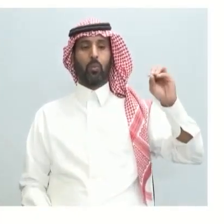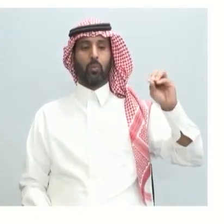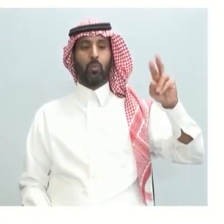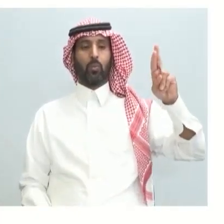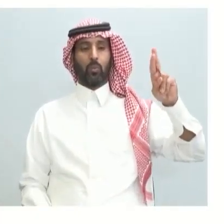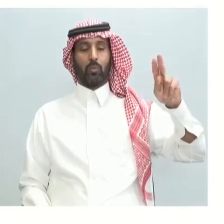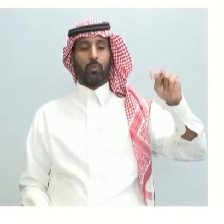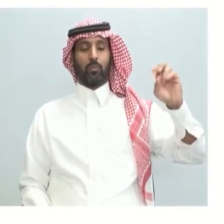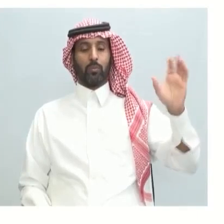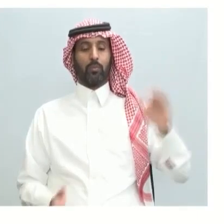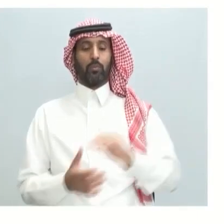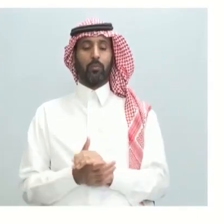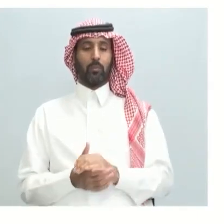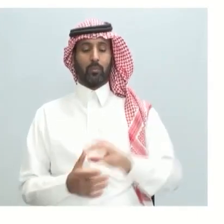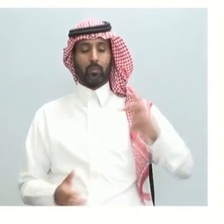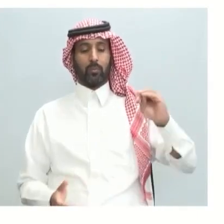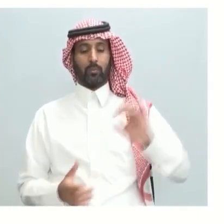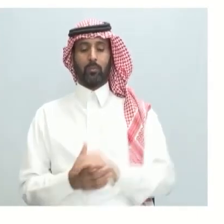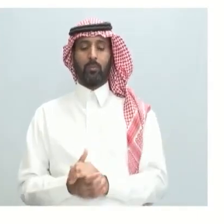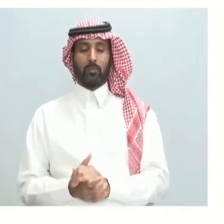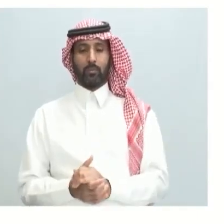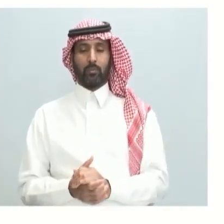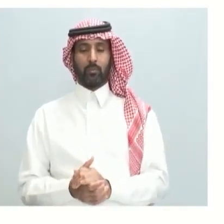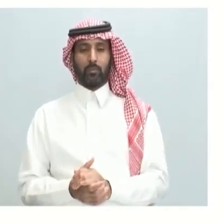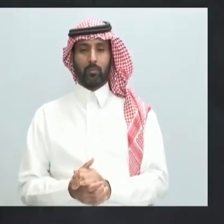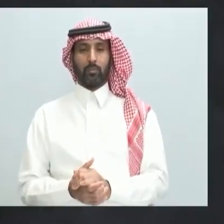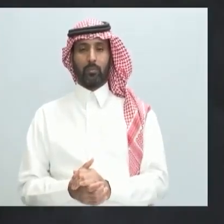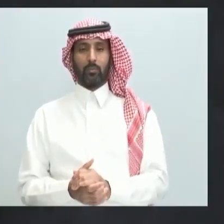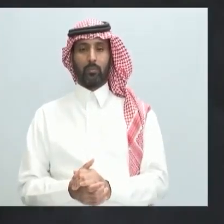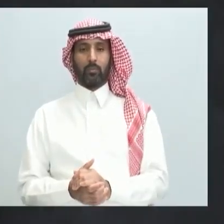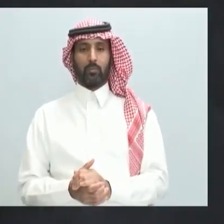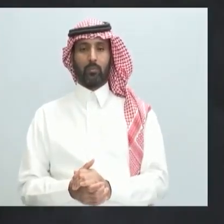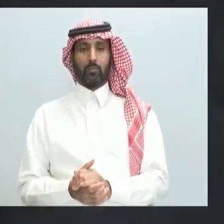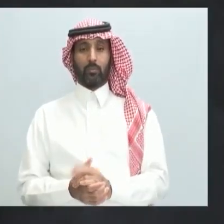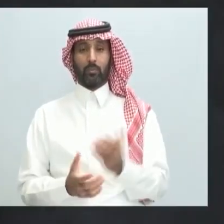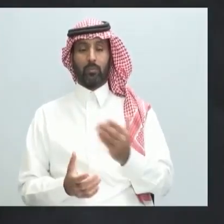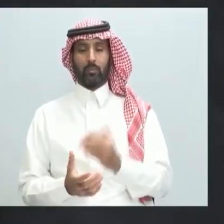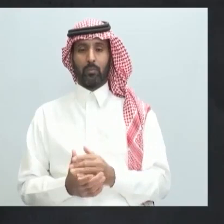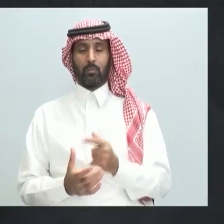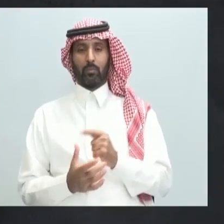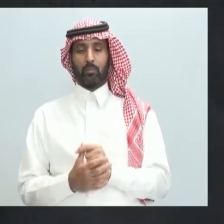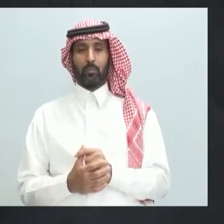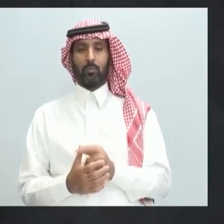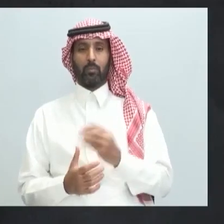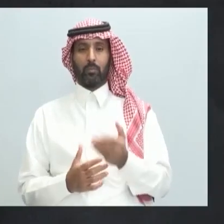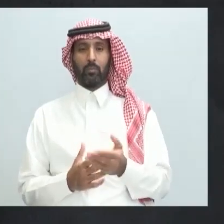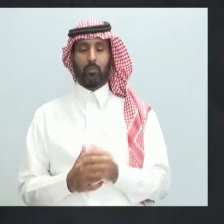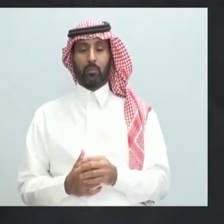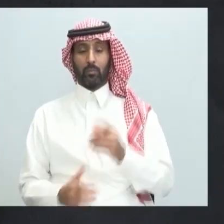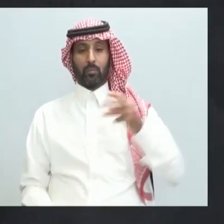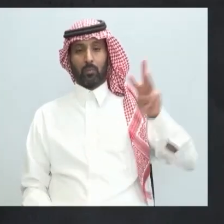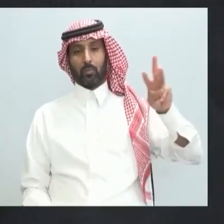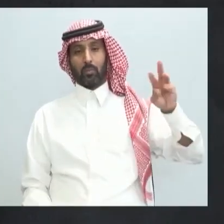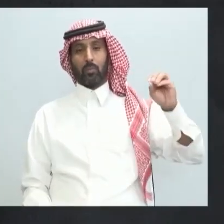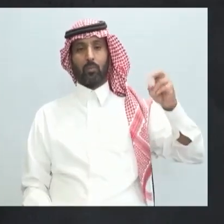word here is worn, W-O-R. And of course, you know what's the meaning of this word. When you say worn chair, it means